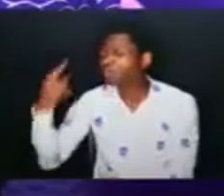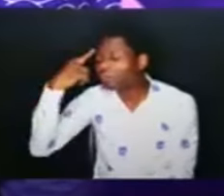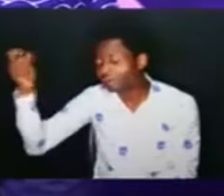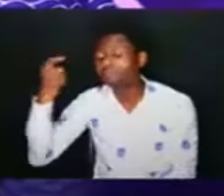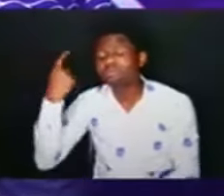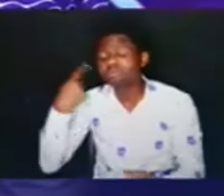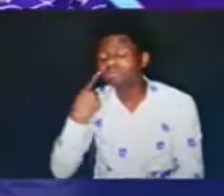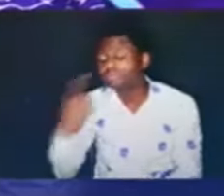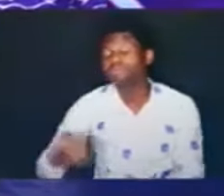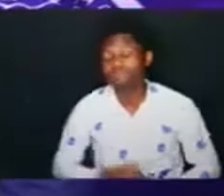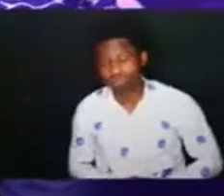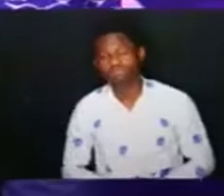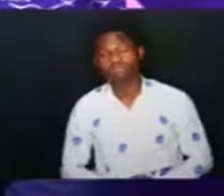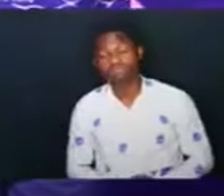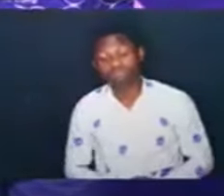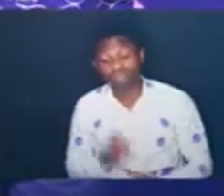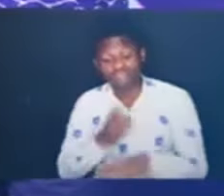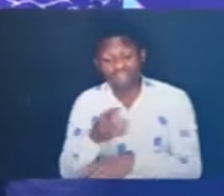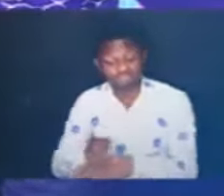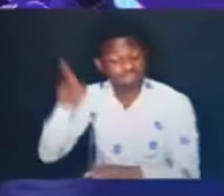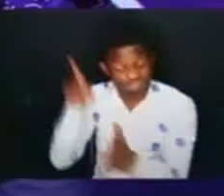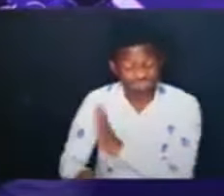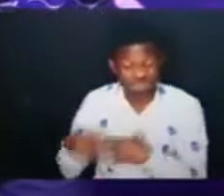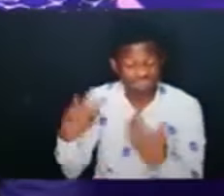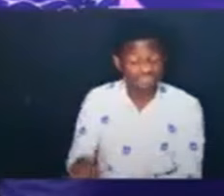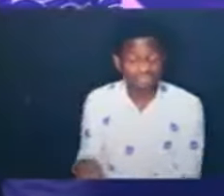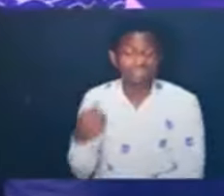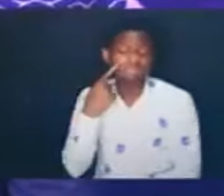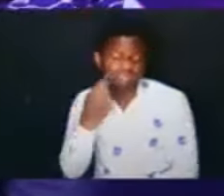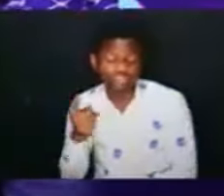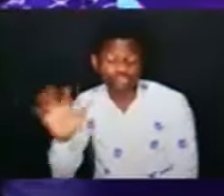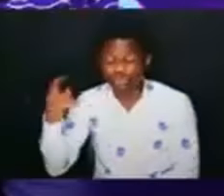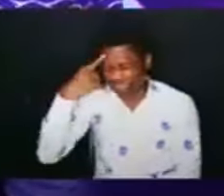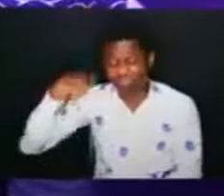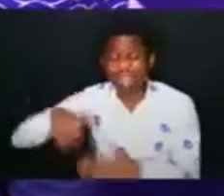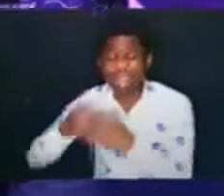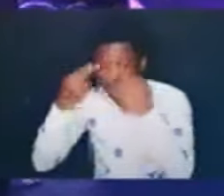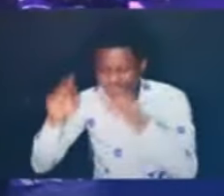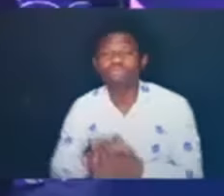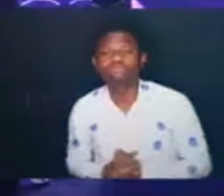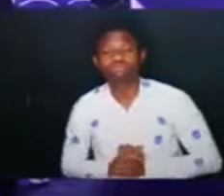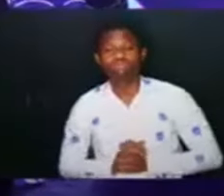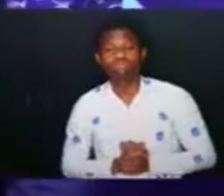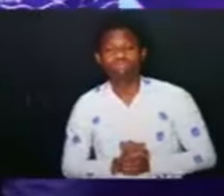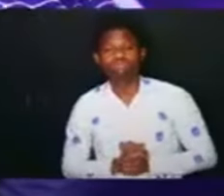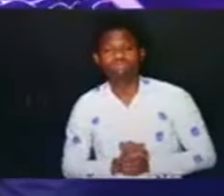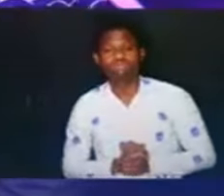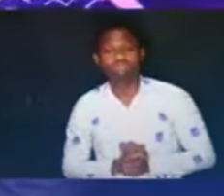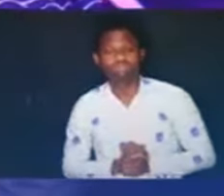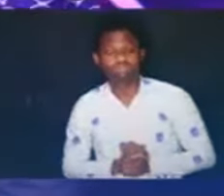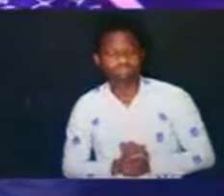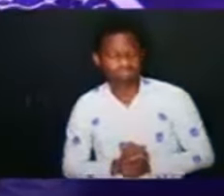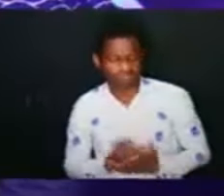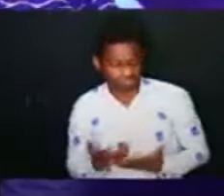Efe Momra, na yen kuno, enfano, entu, emure yumu bi emu, na yen kase, abwa boni bi, ena avieno,